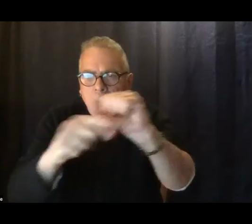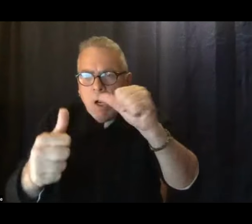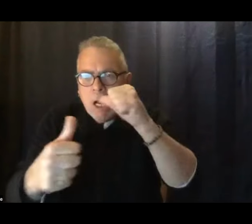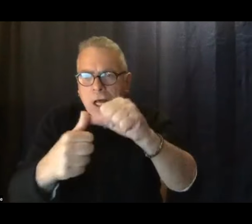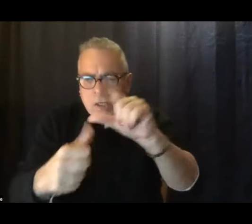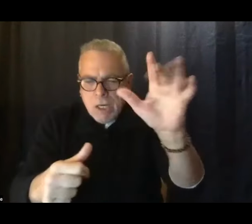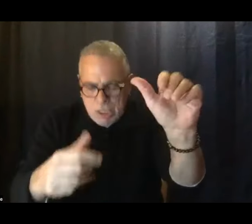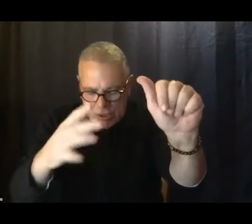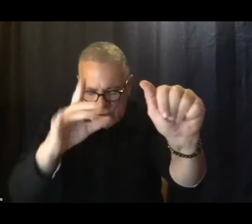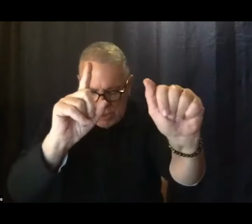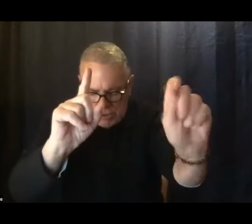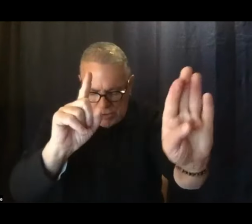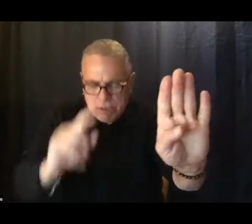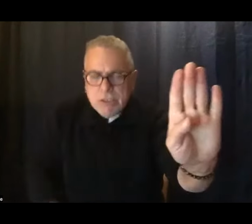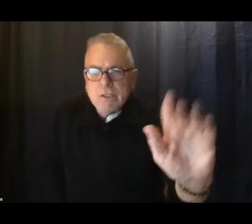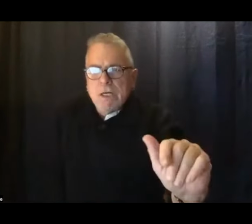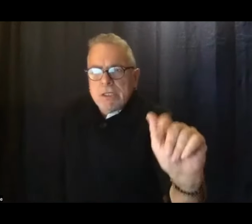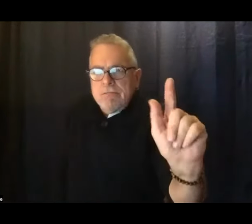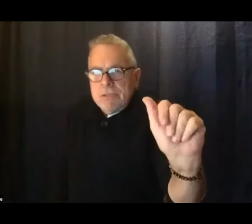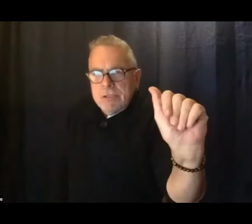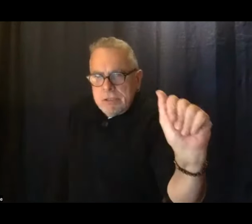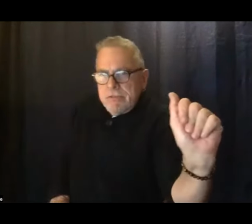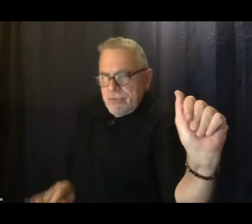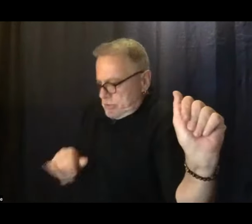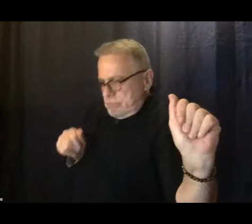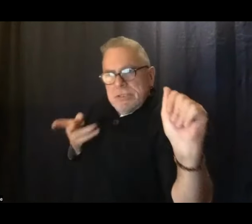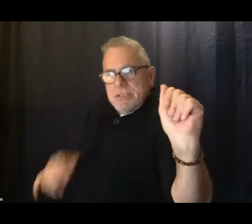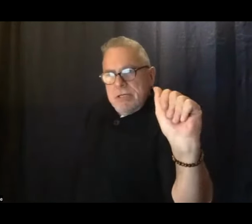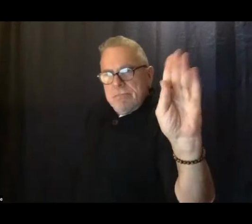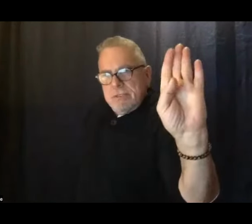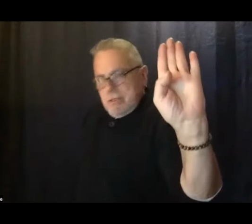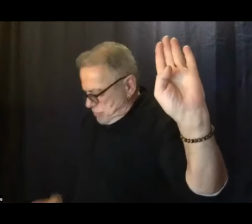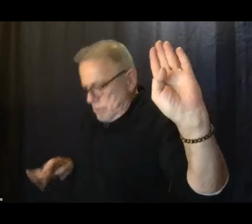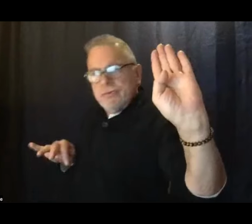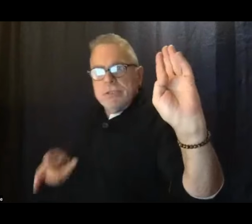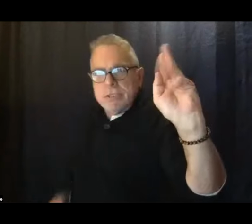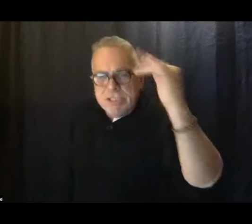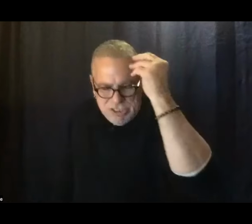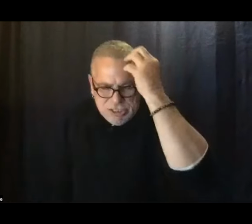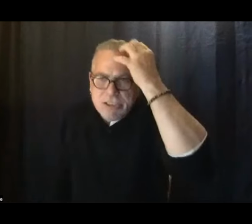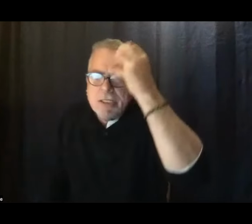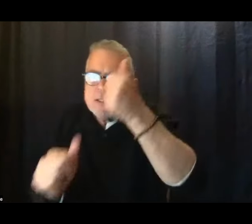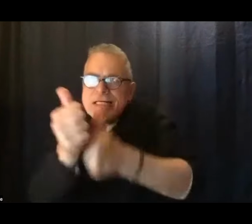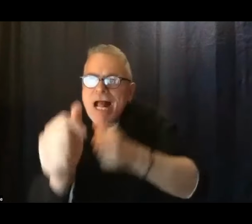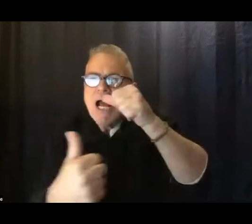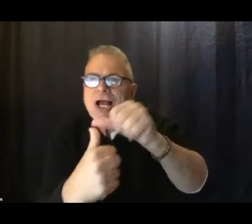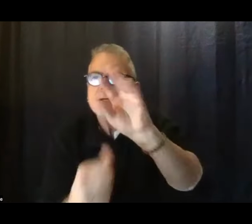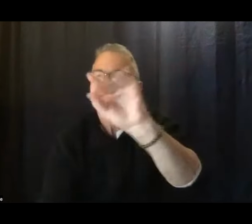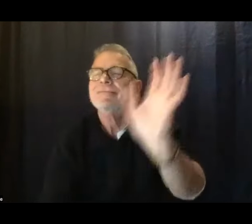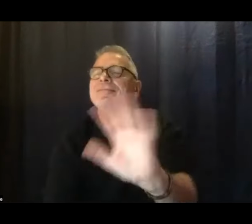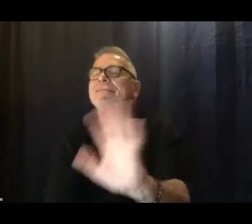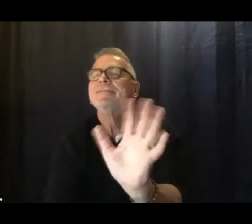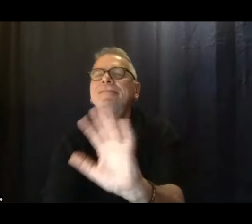looking right at the hand. They're thinking, oh gosh, I got to catch the letters. Okay, hold on. A, B, T, A, B, let me